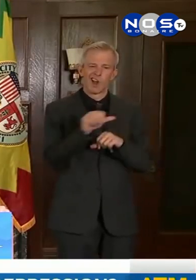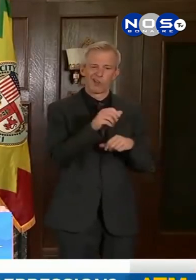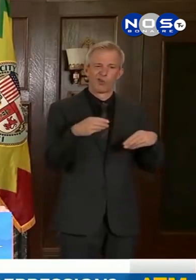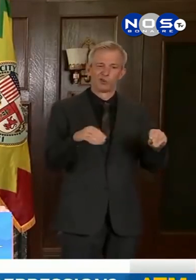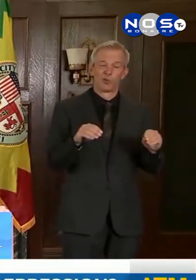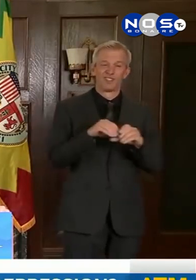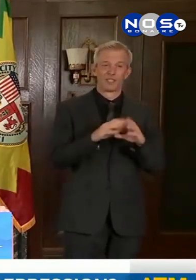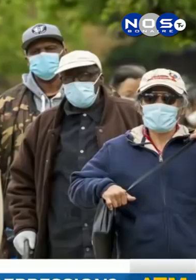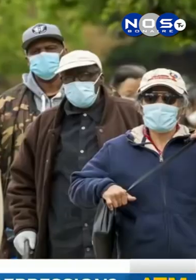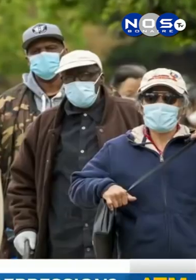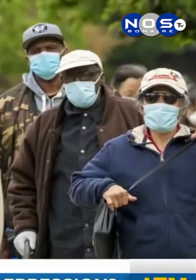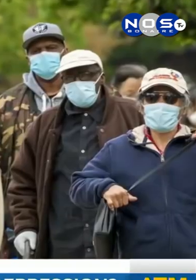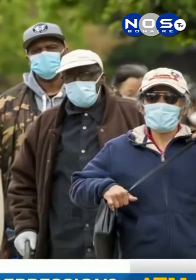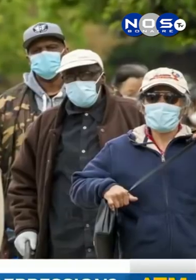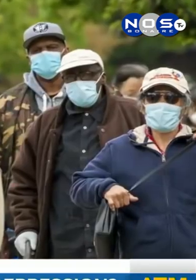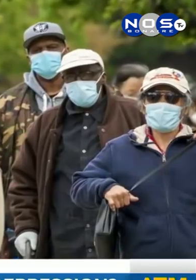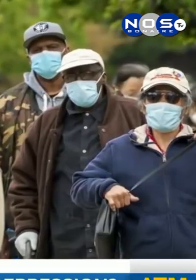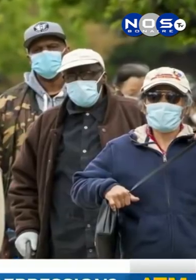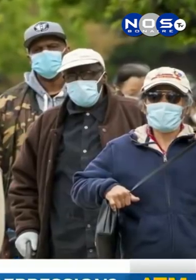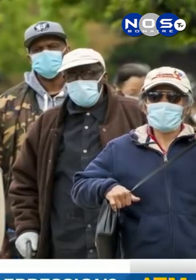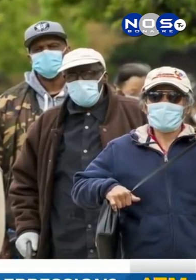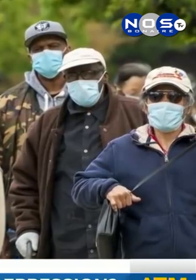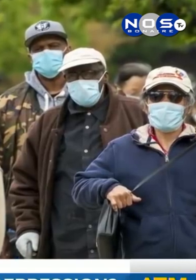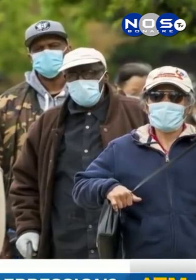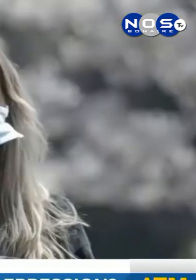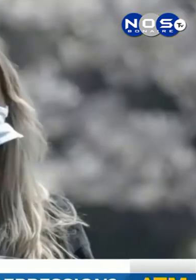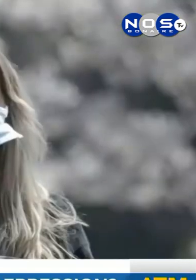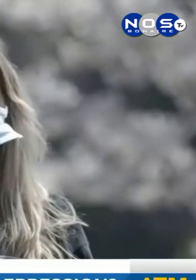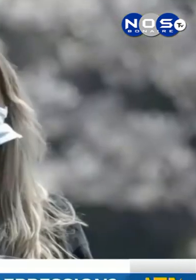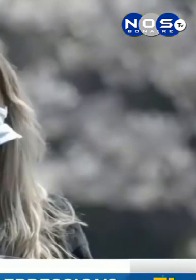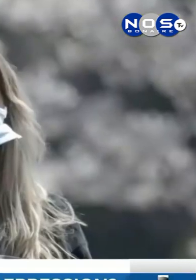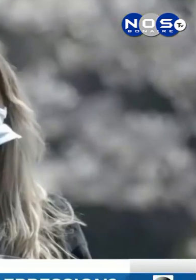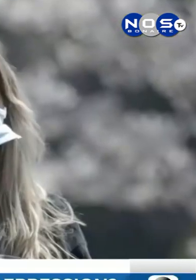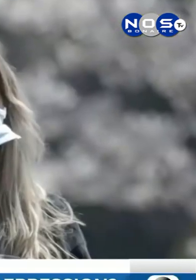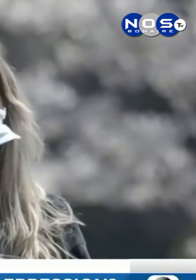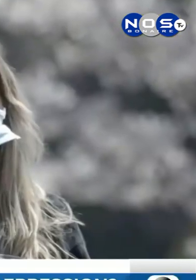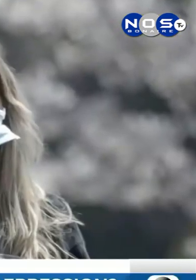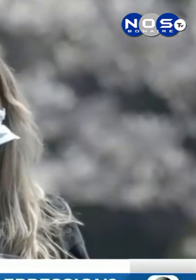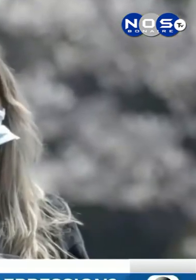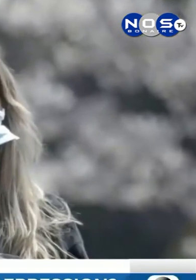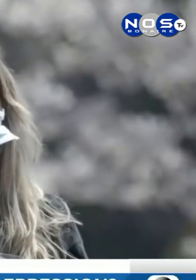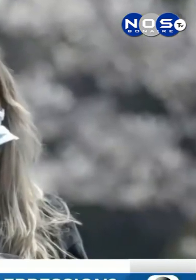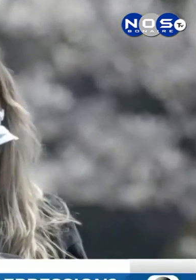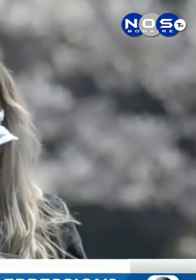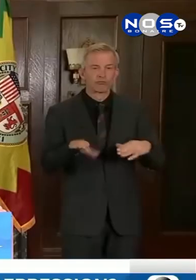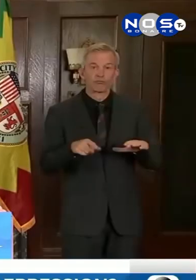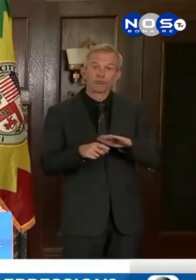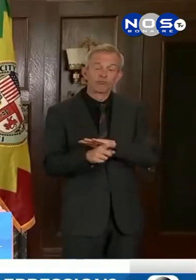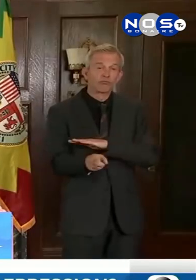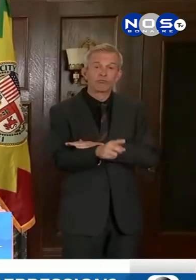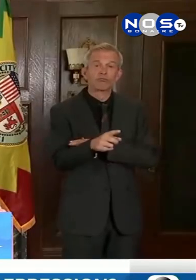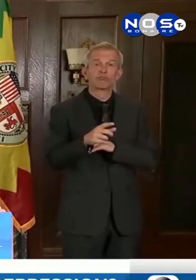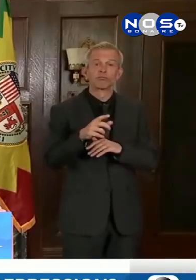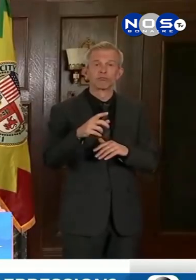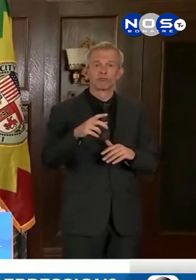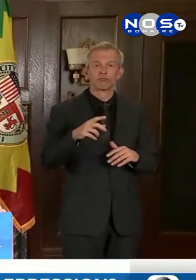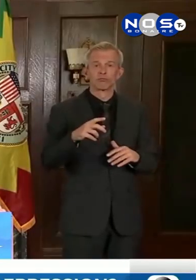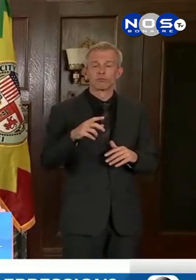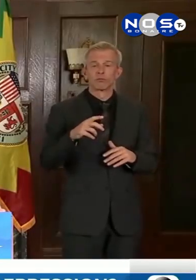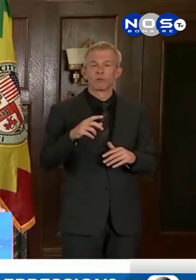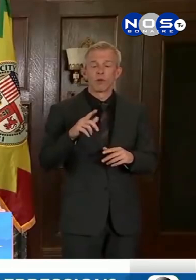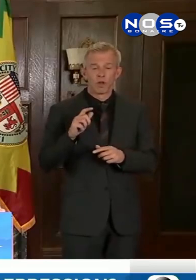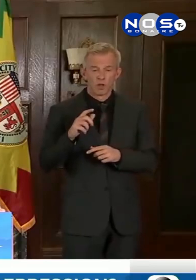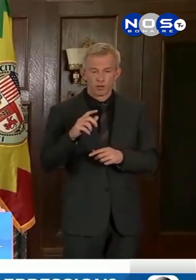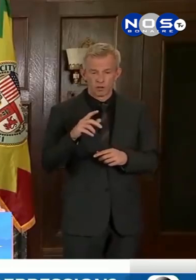curbside pickup. Starting Saturday as well, you'll be able to return to trails and our golf courses